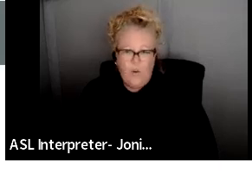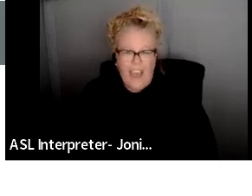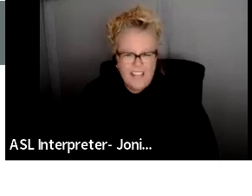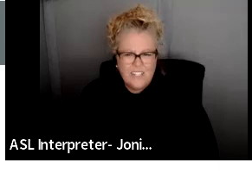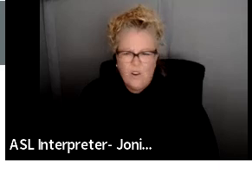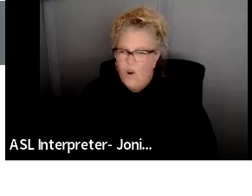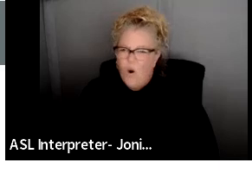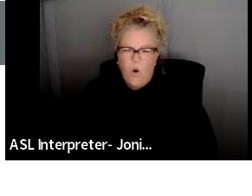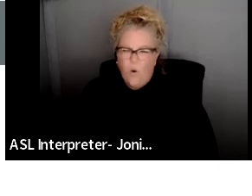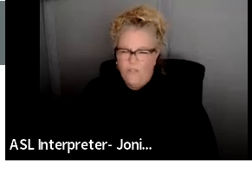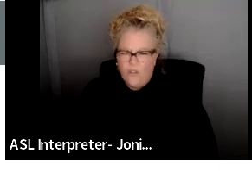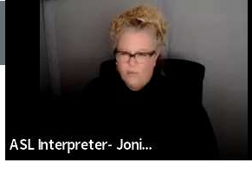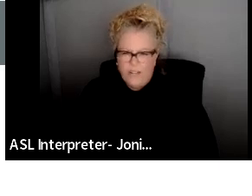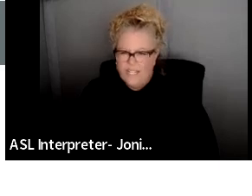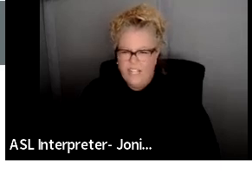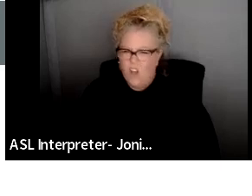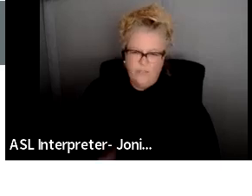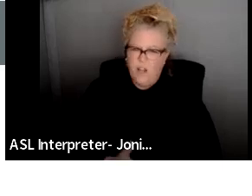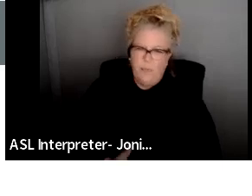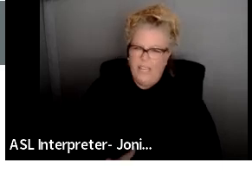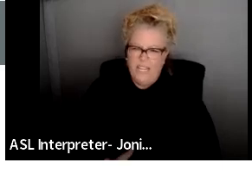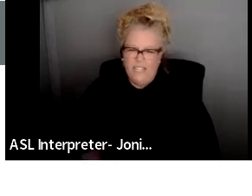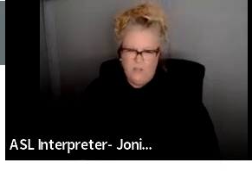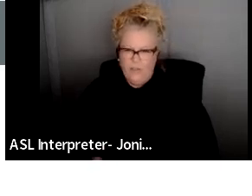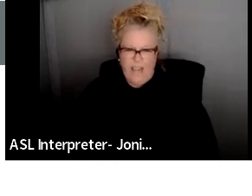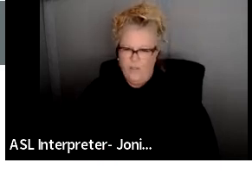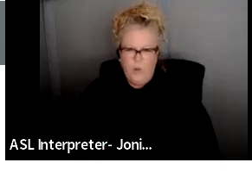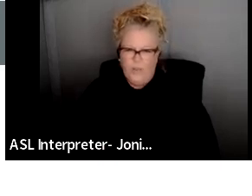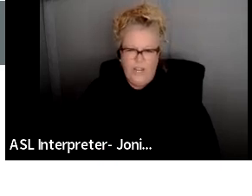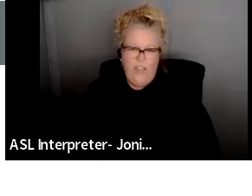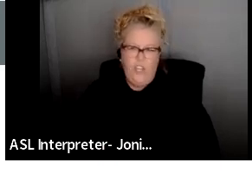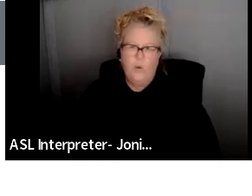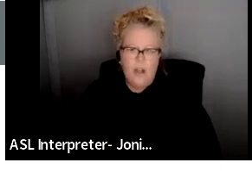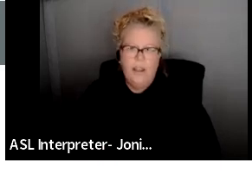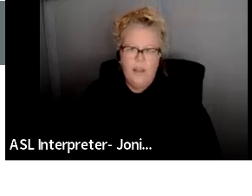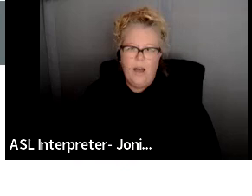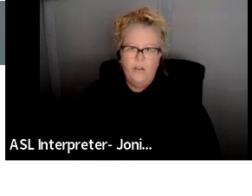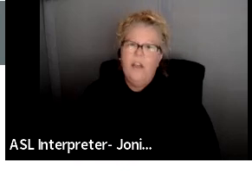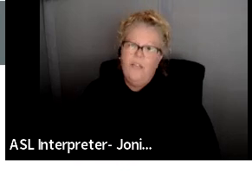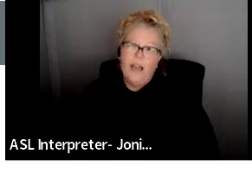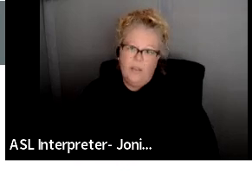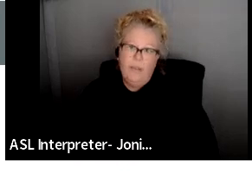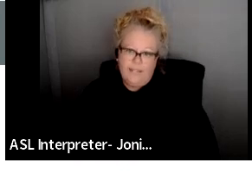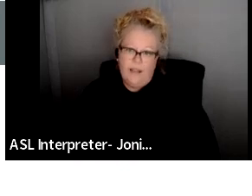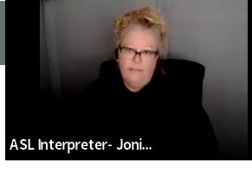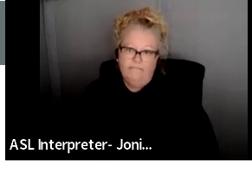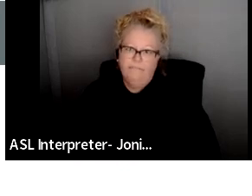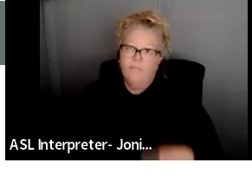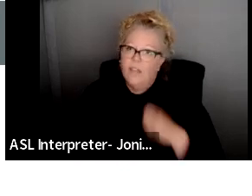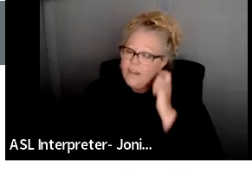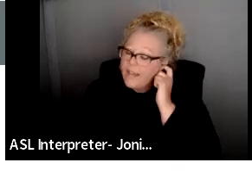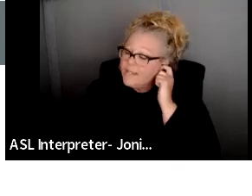that you ask, or for some reason it's off topic and it doesn't really have to do with anything you were talking about, that could be a